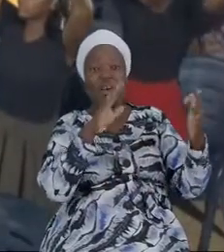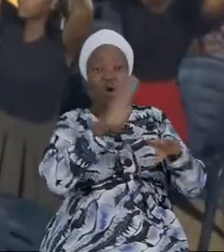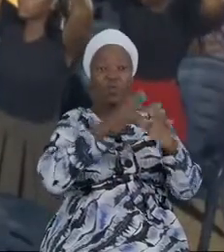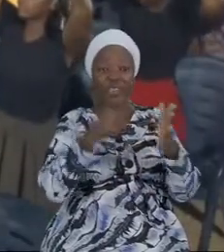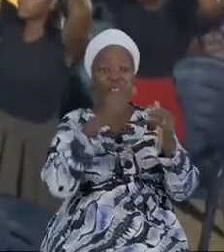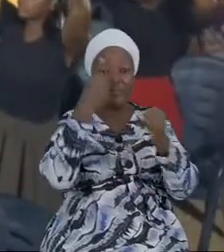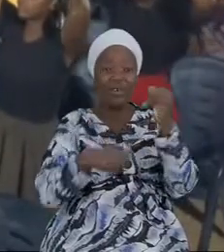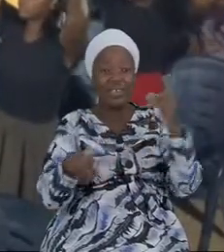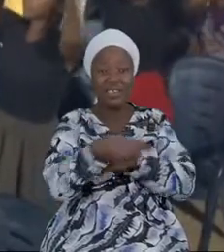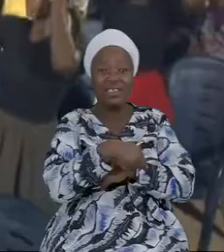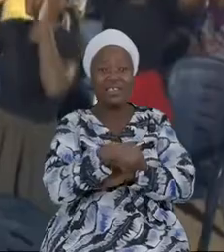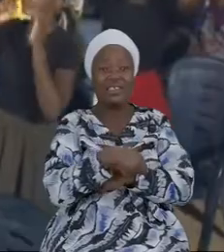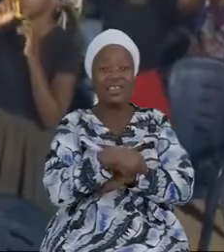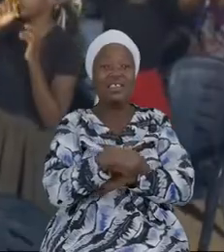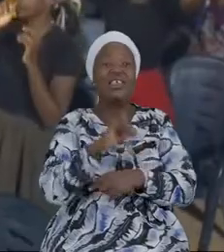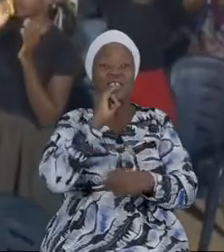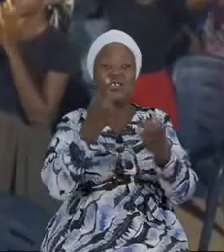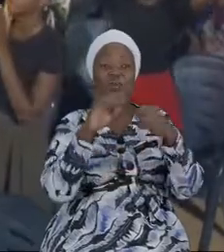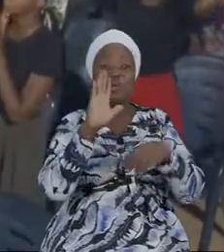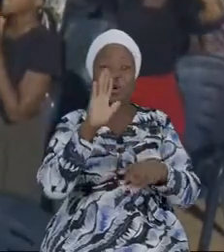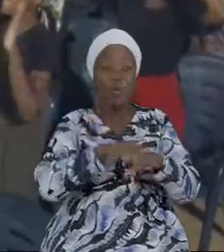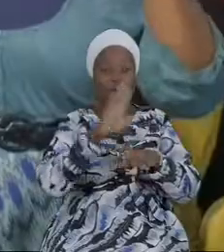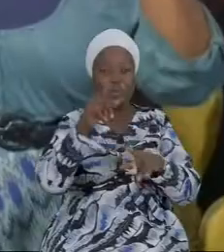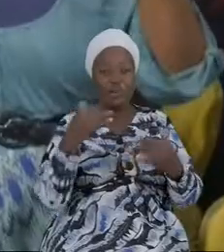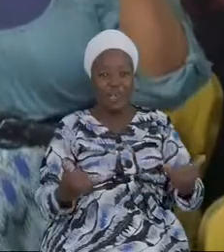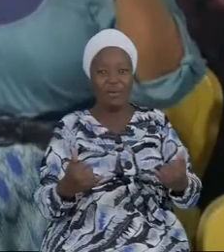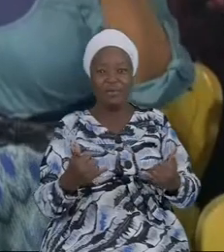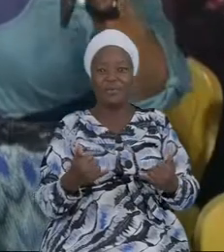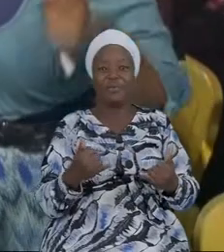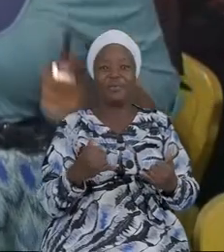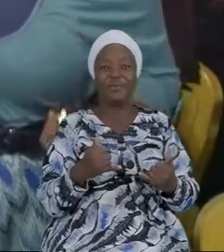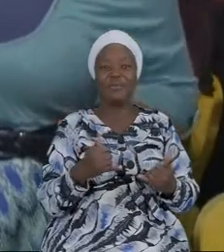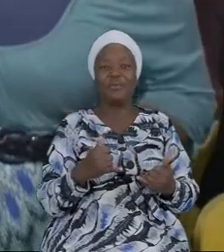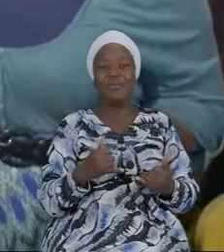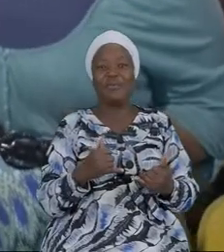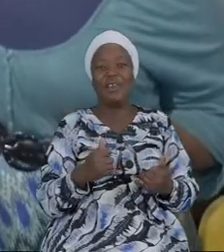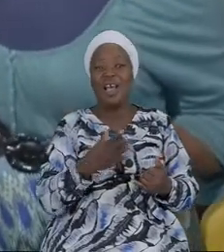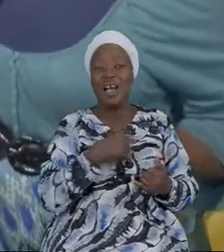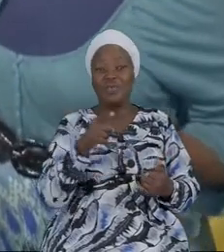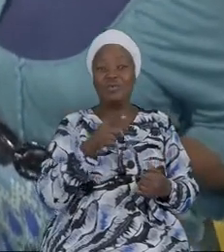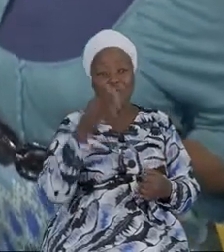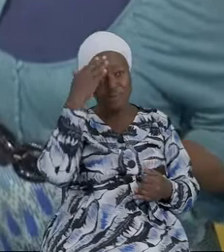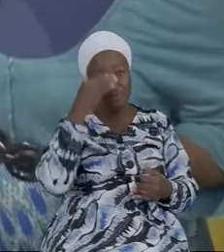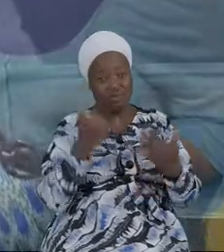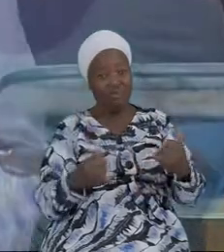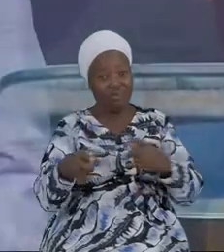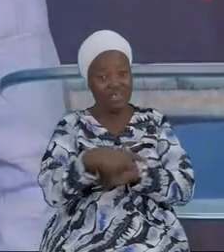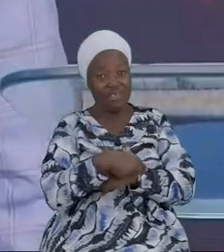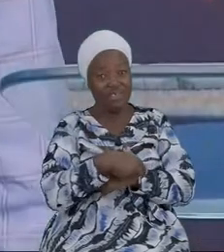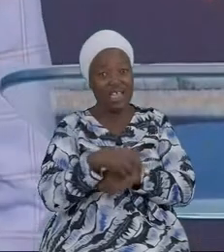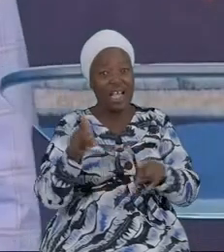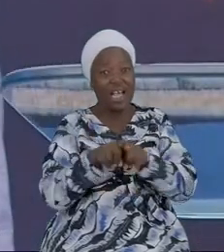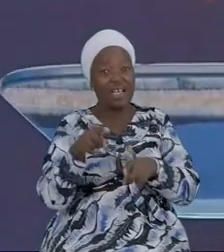this final day is coming upon you right now. And you know, today, as